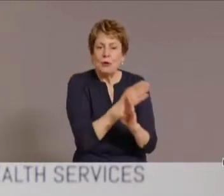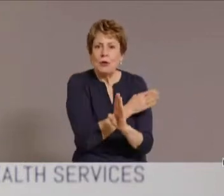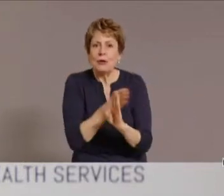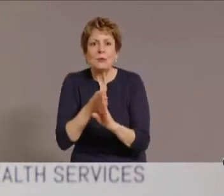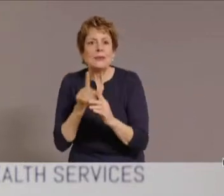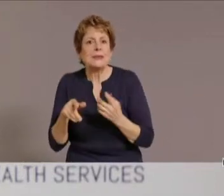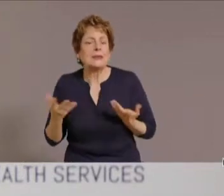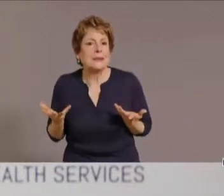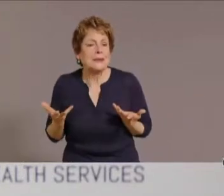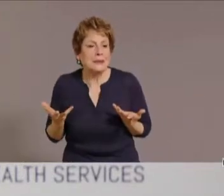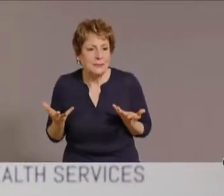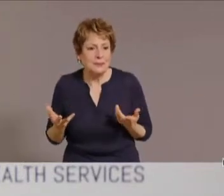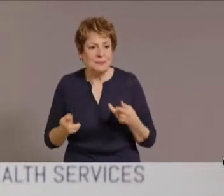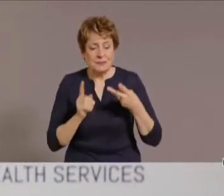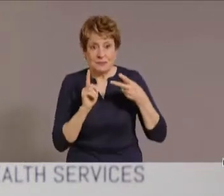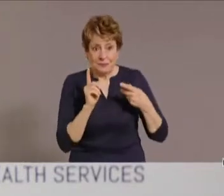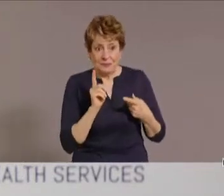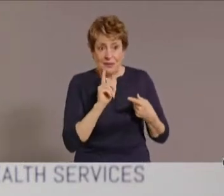kind of normalcy.